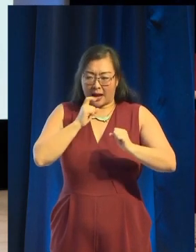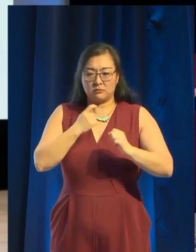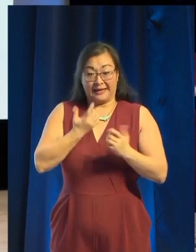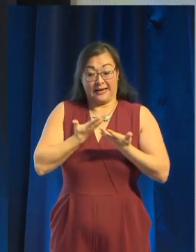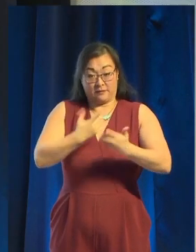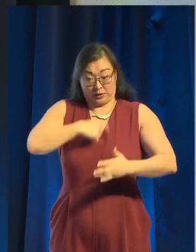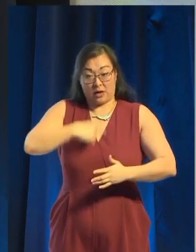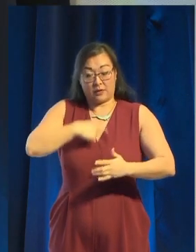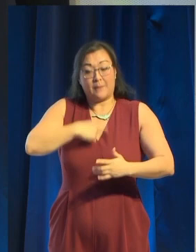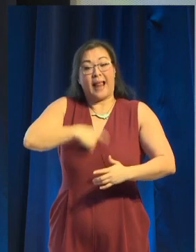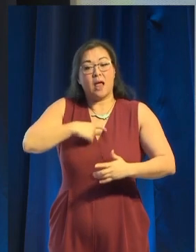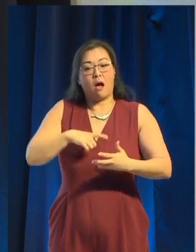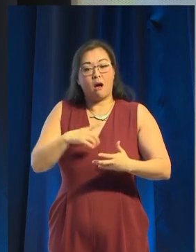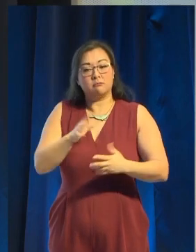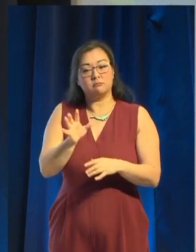the game.